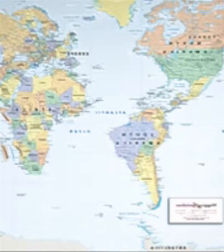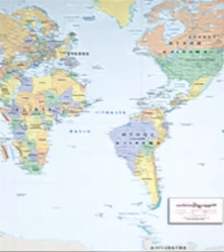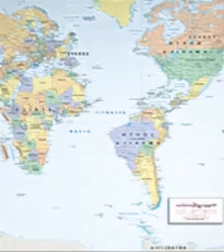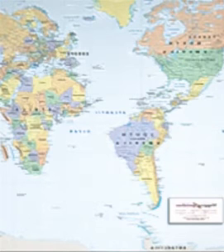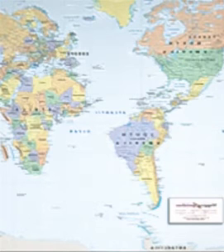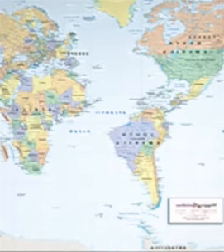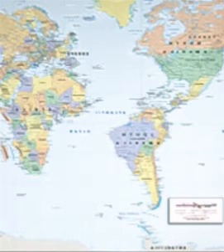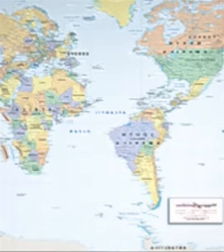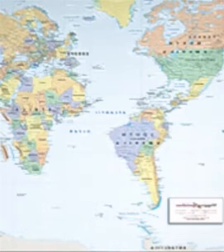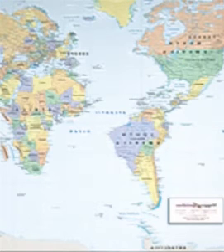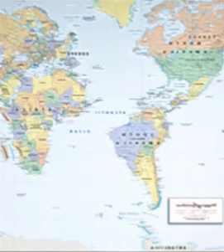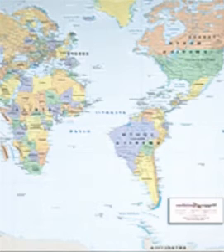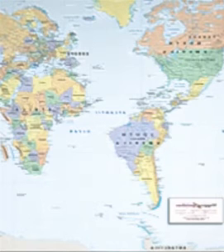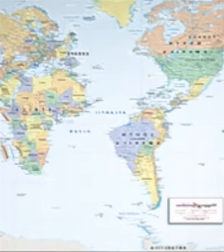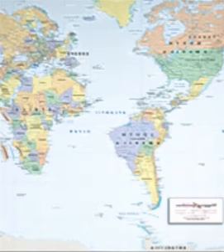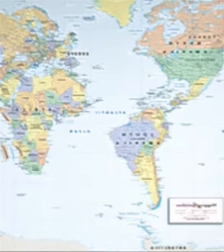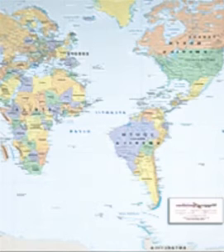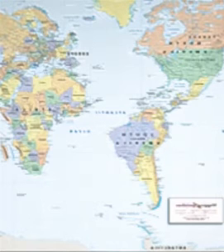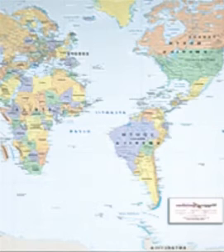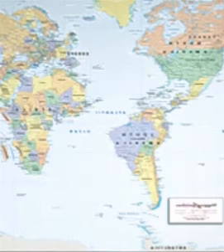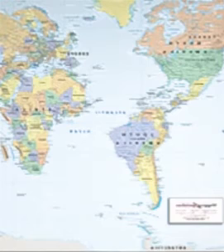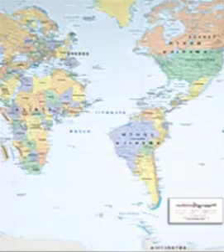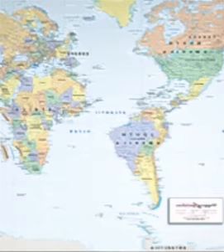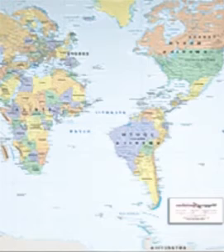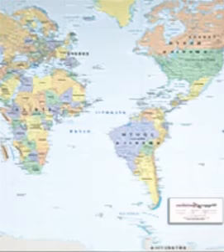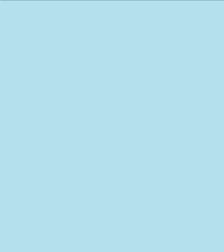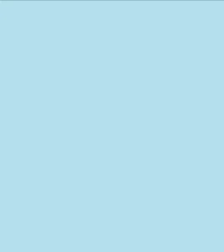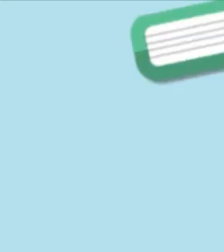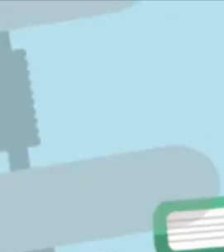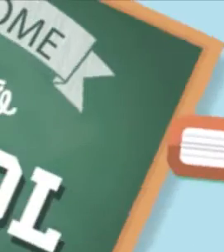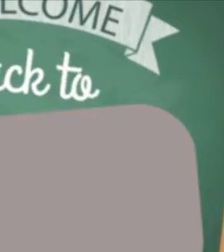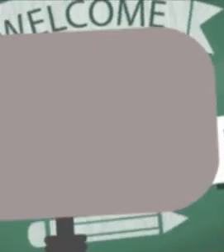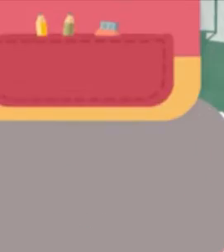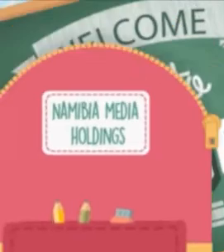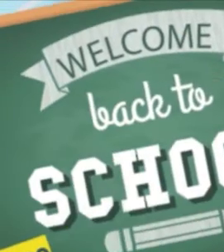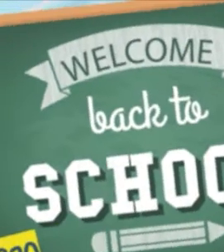hope you are ready for your science lesson for week 5, lesson 5.